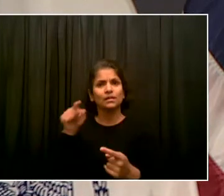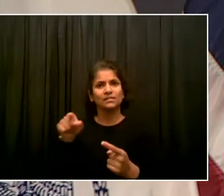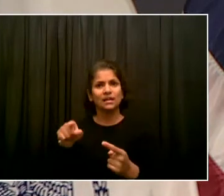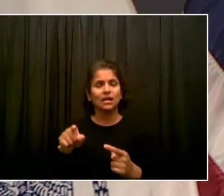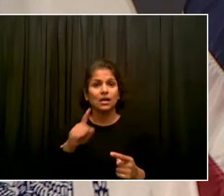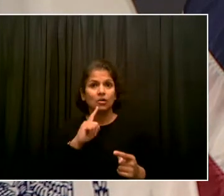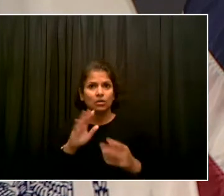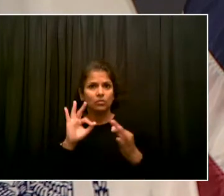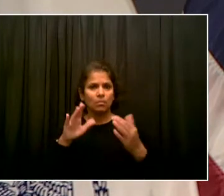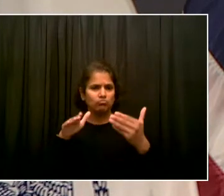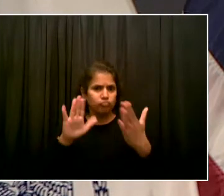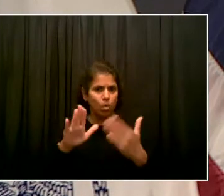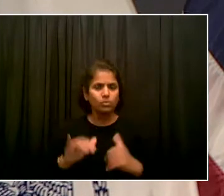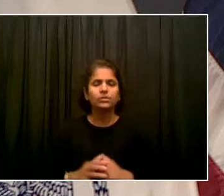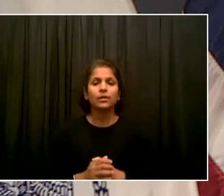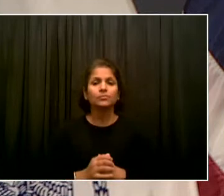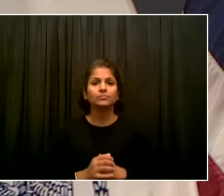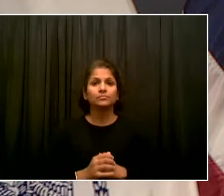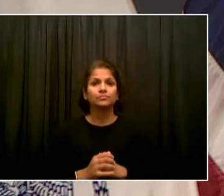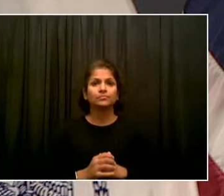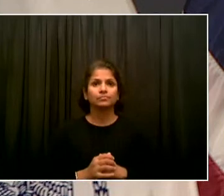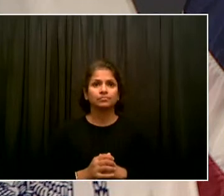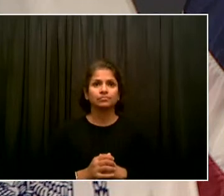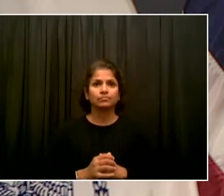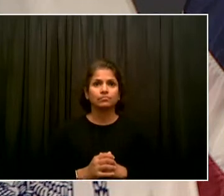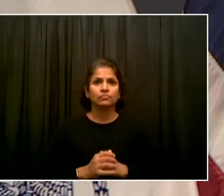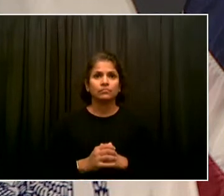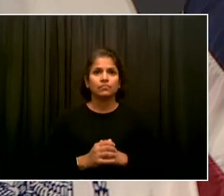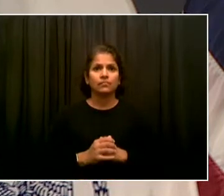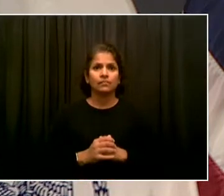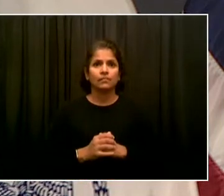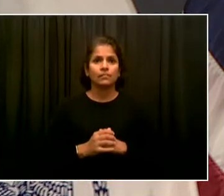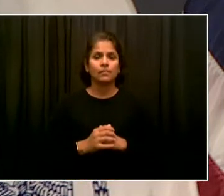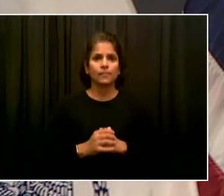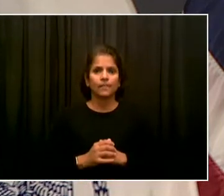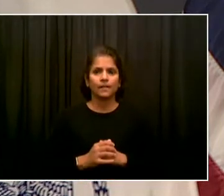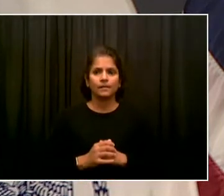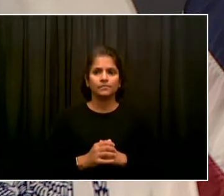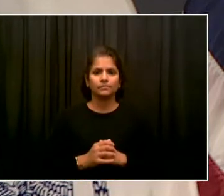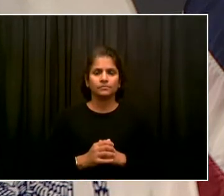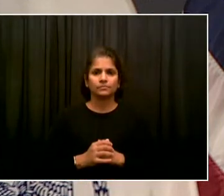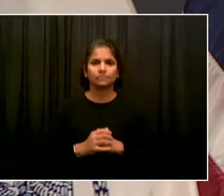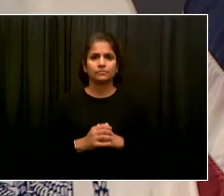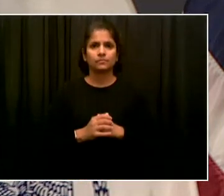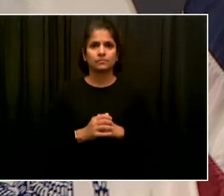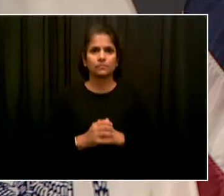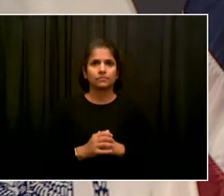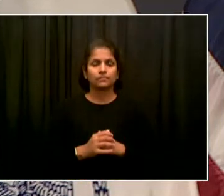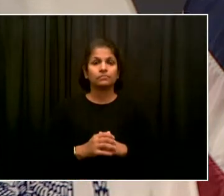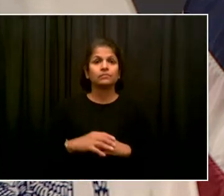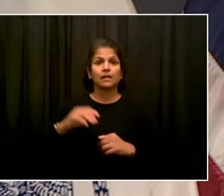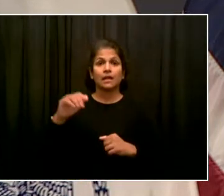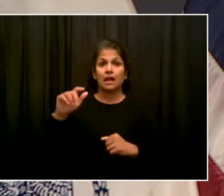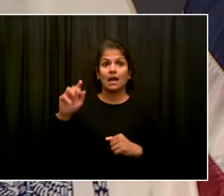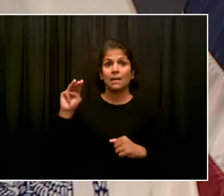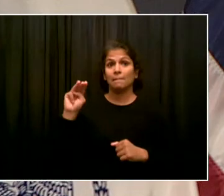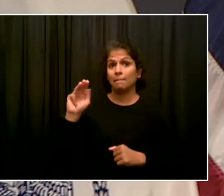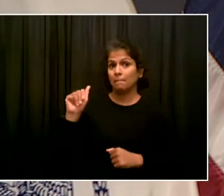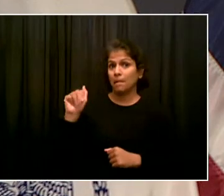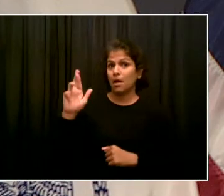evaluate, but that's the direction we're going to keep for now. Our next question goes to Marcia from